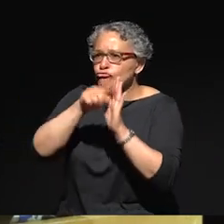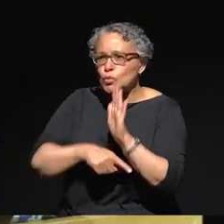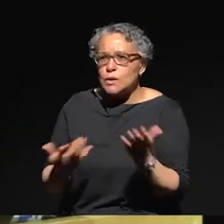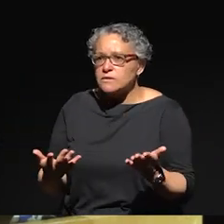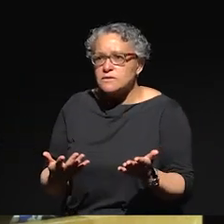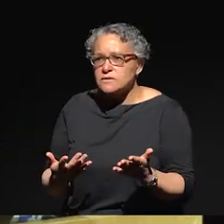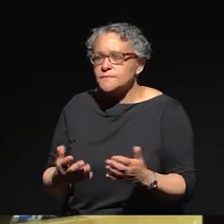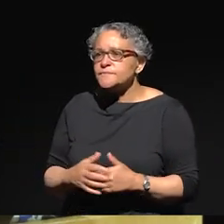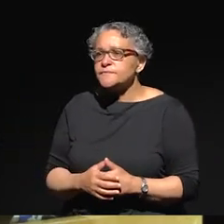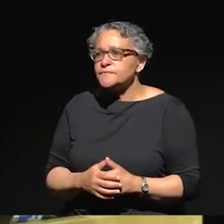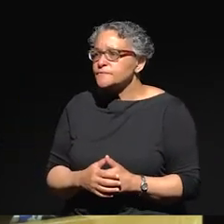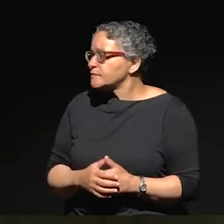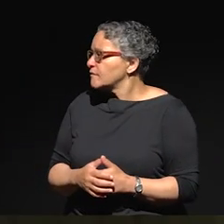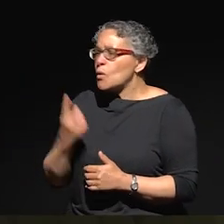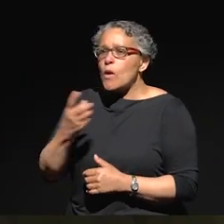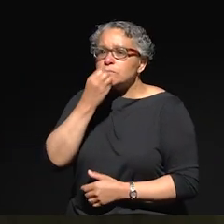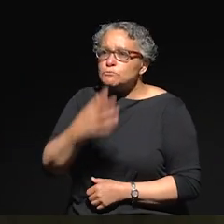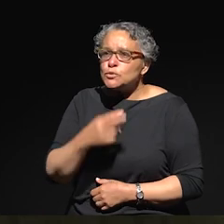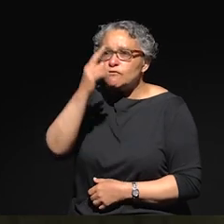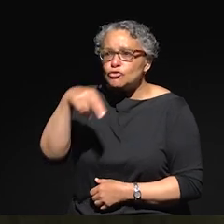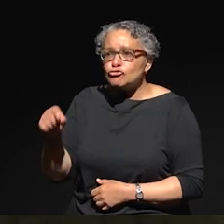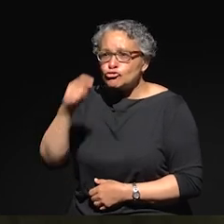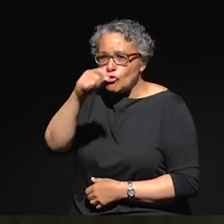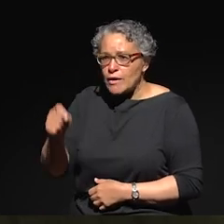that. And we have one beautiful drawing in the show